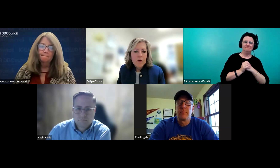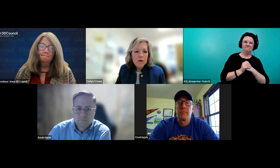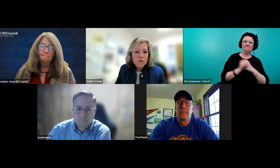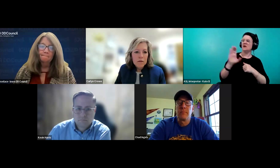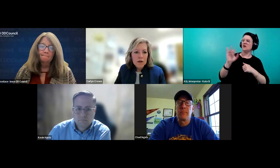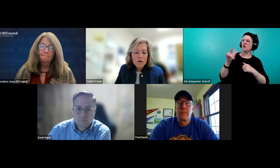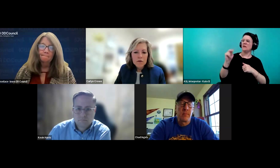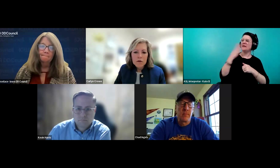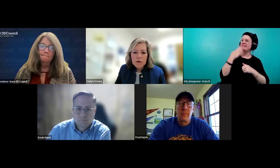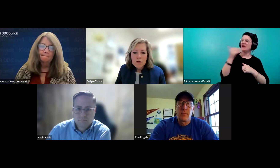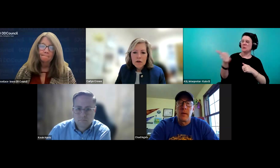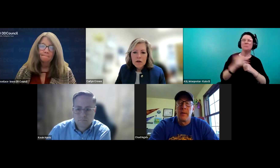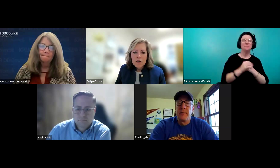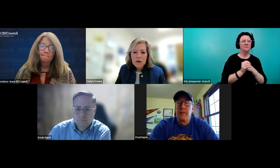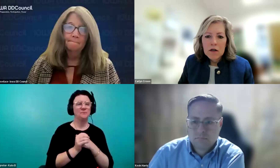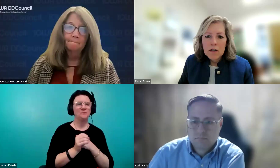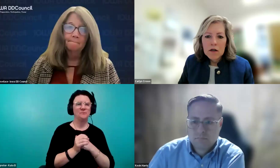Okay, awesome. Thank you.